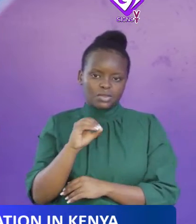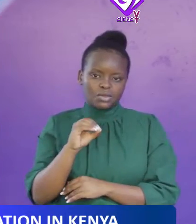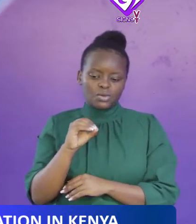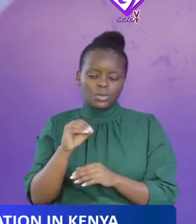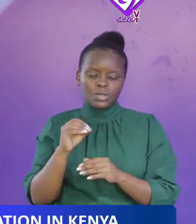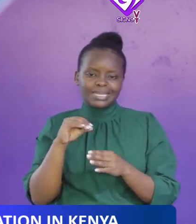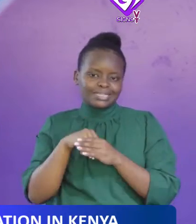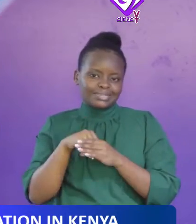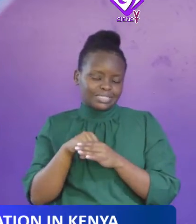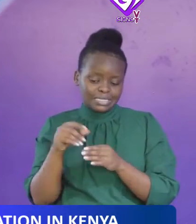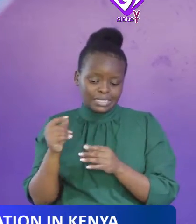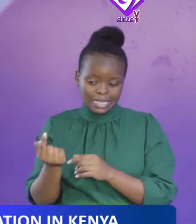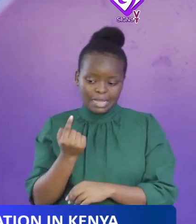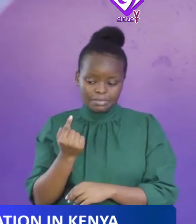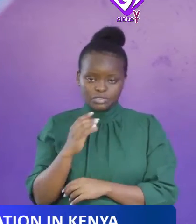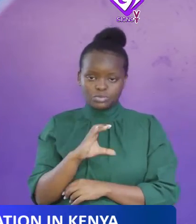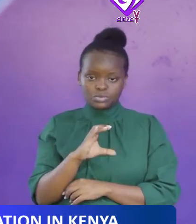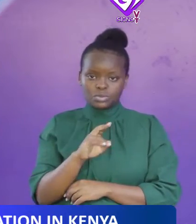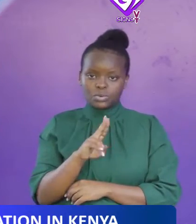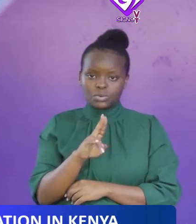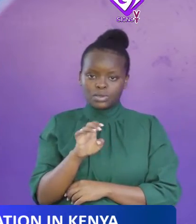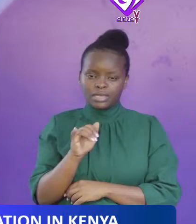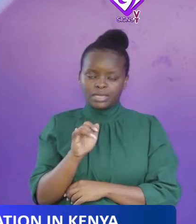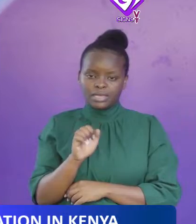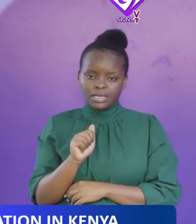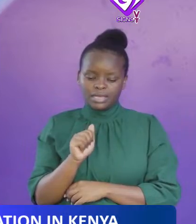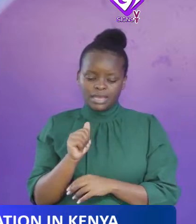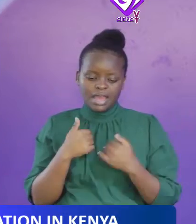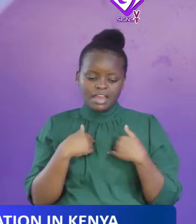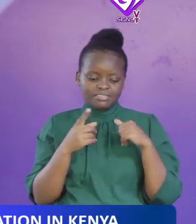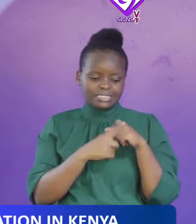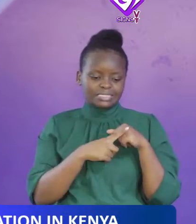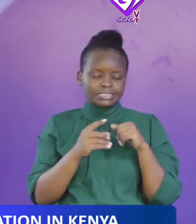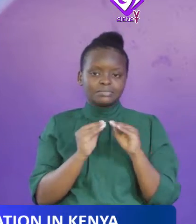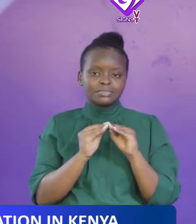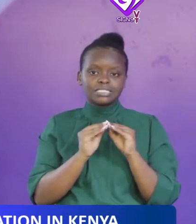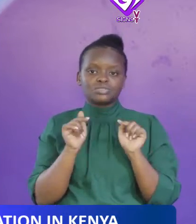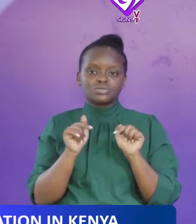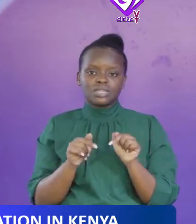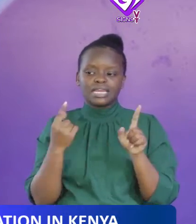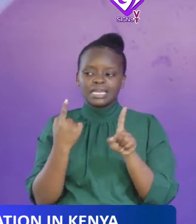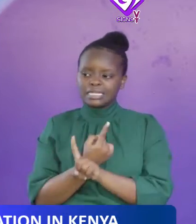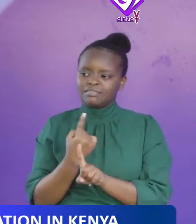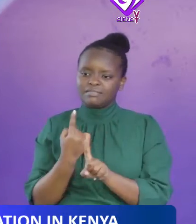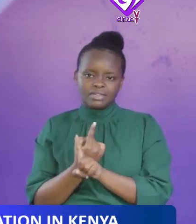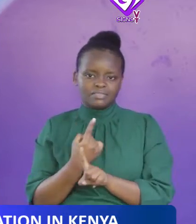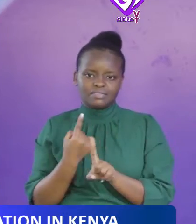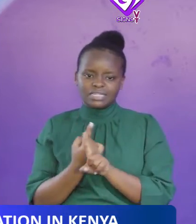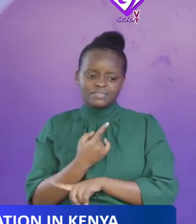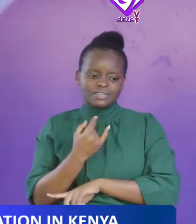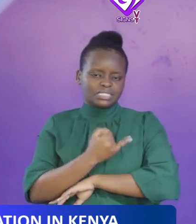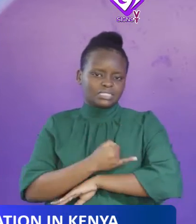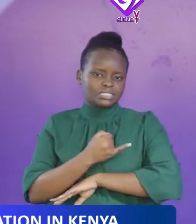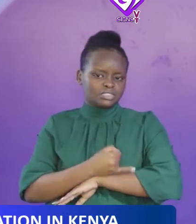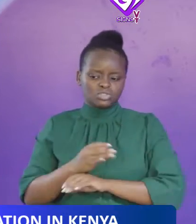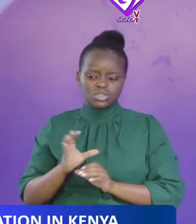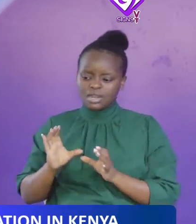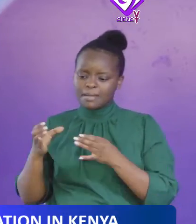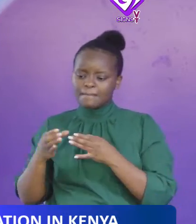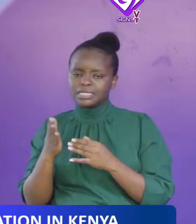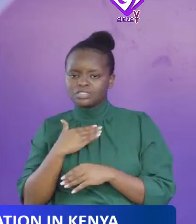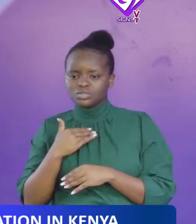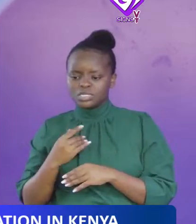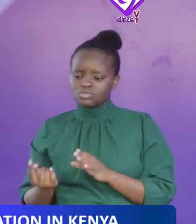Kwea right now, we have 6 meetings today with different institutions corporates who want to come on